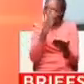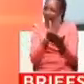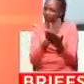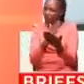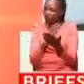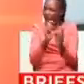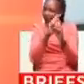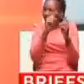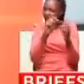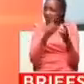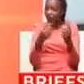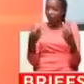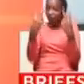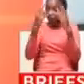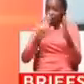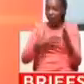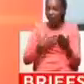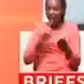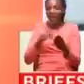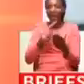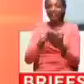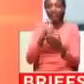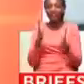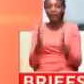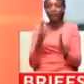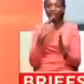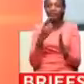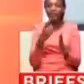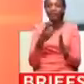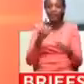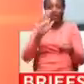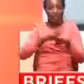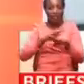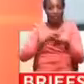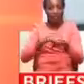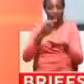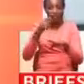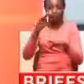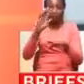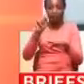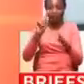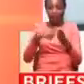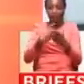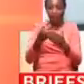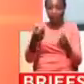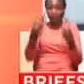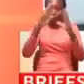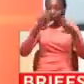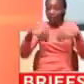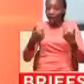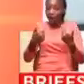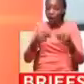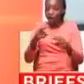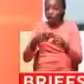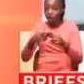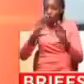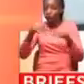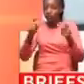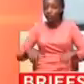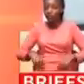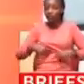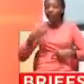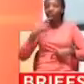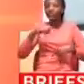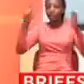just showbiz? Also, Emmanuel here says Usilete Kompe is a good TBT. Eager to watch how he almost sold his soul to the devil. His wife was